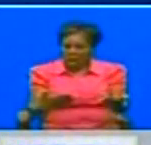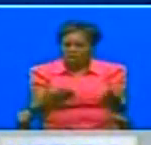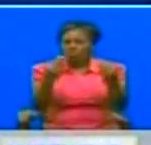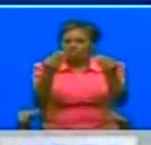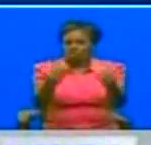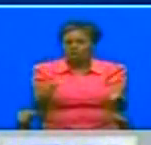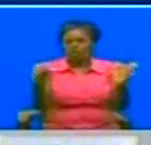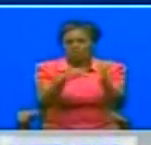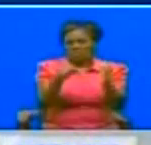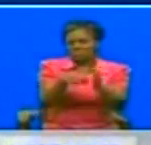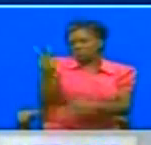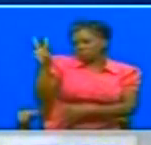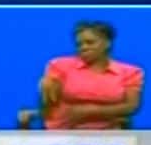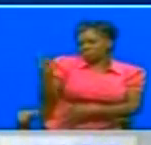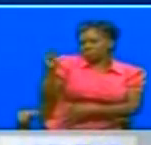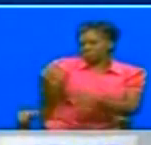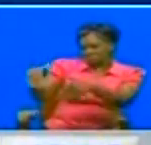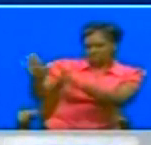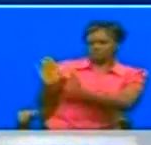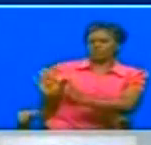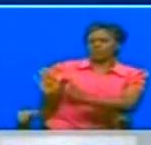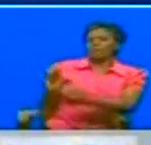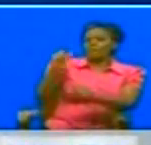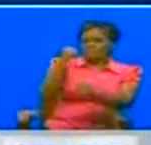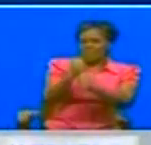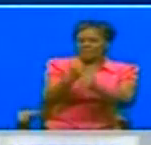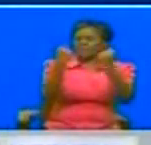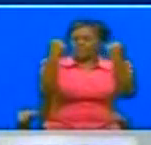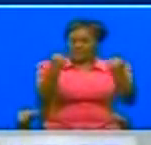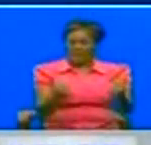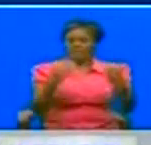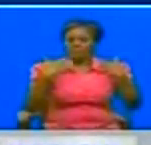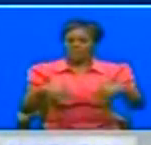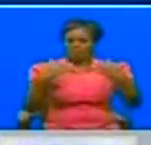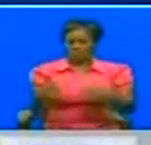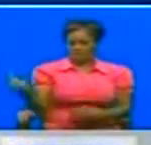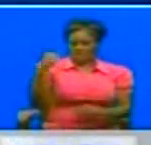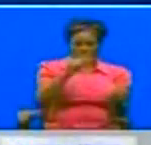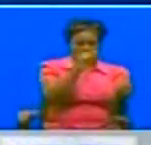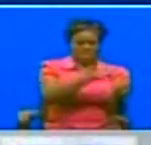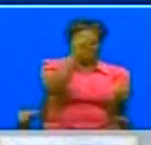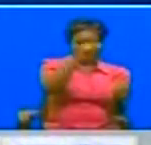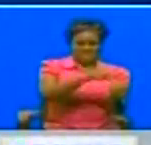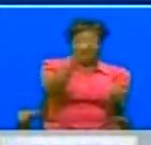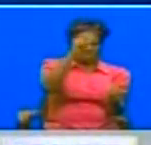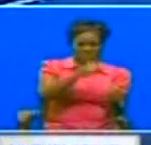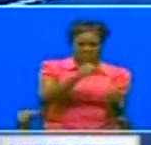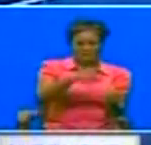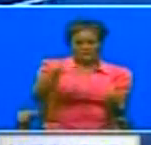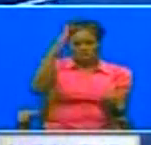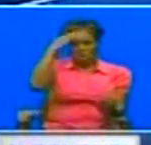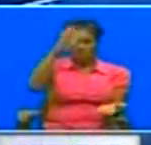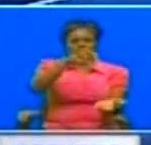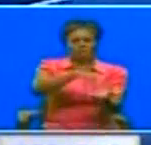addressing the issues of stigma and discrimination that make it difficult for people to come out and test for and know their